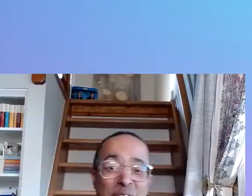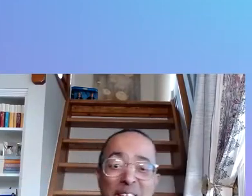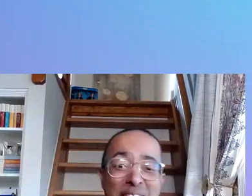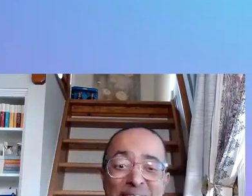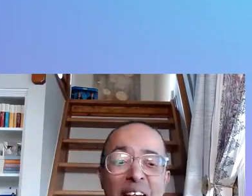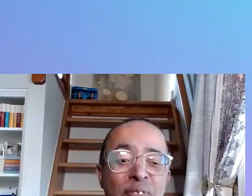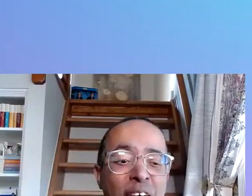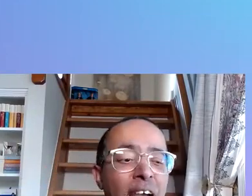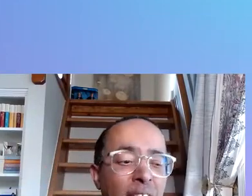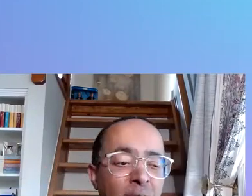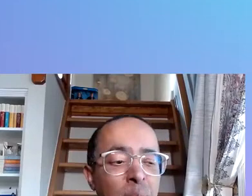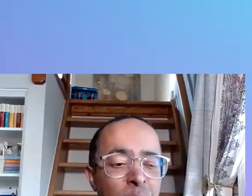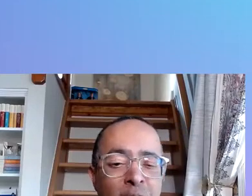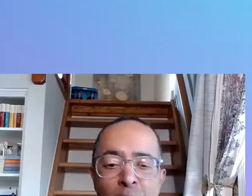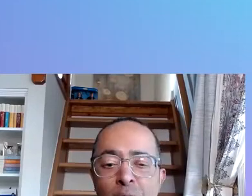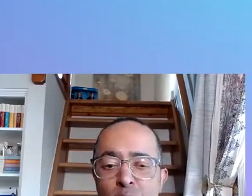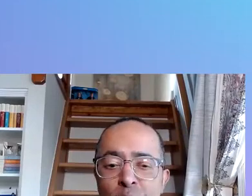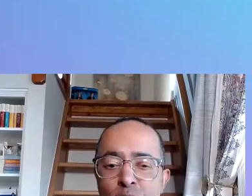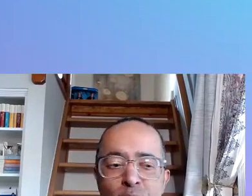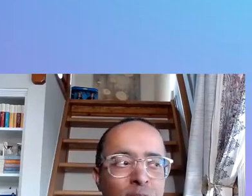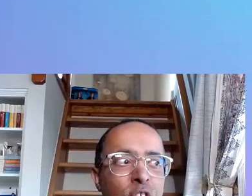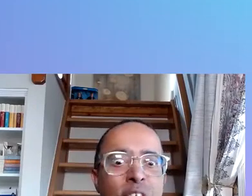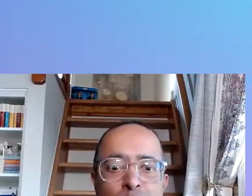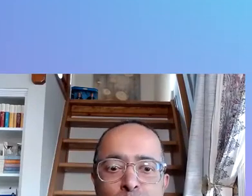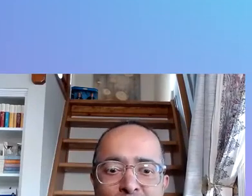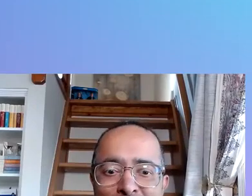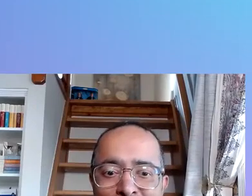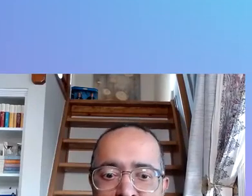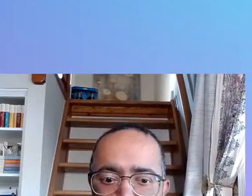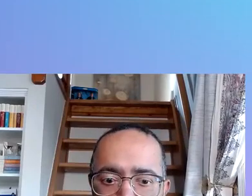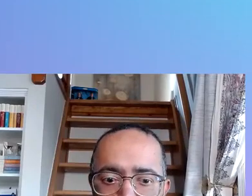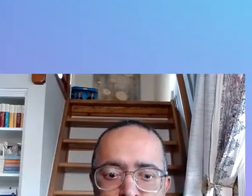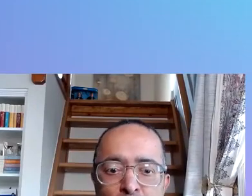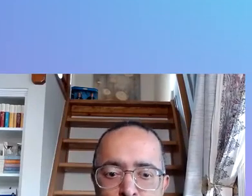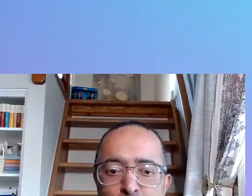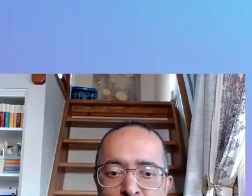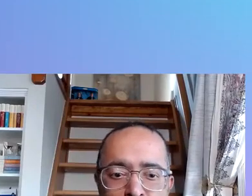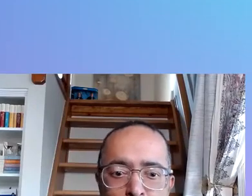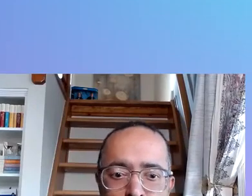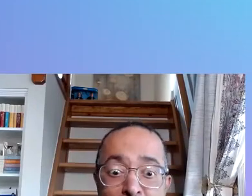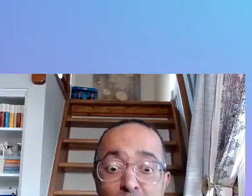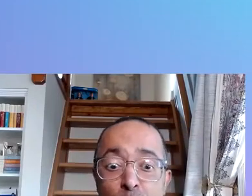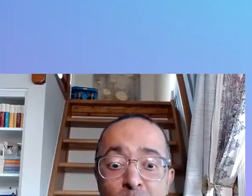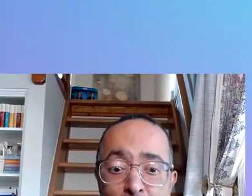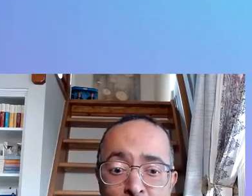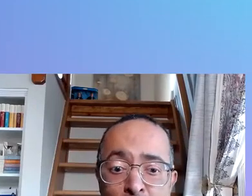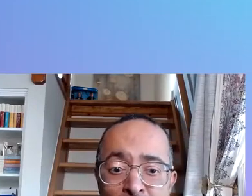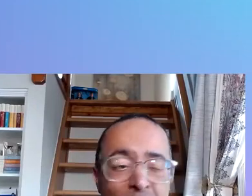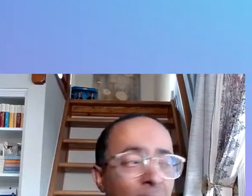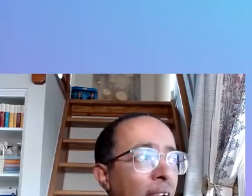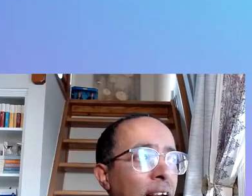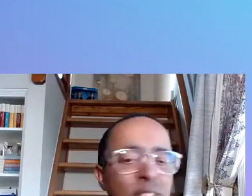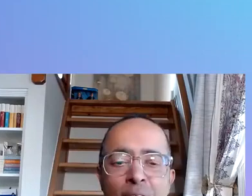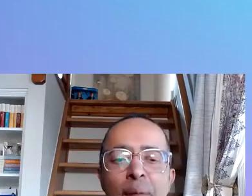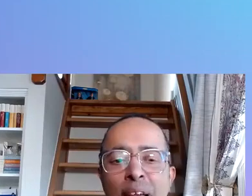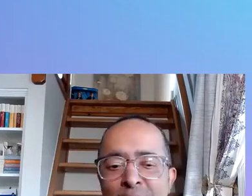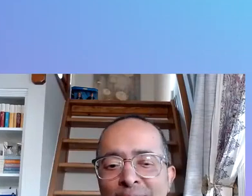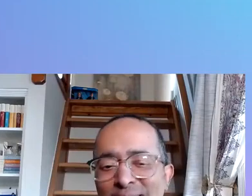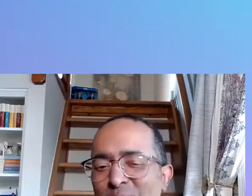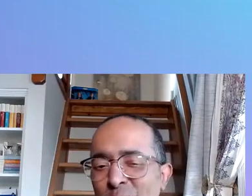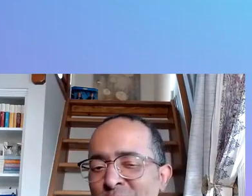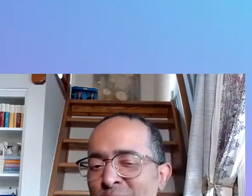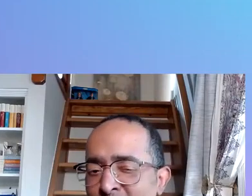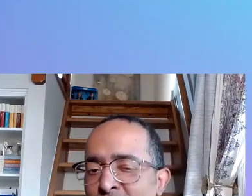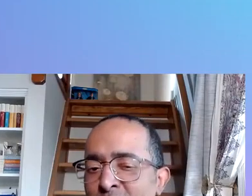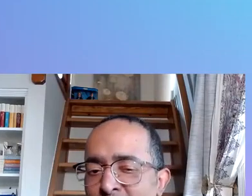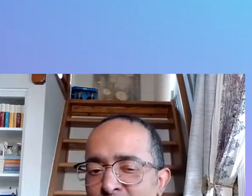So just like, yeah, if I remember like I had this one software that just kept breaking down. It just, you would try to upload something and it just wouldn't upload. And in that